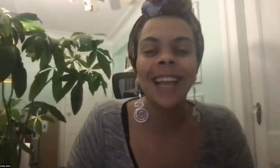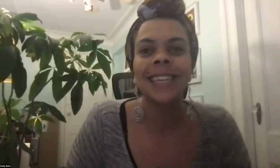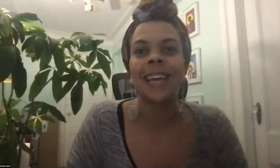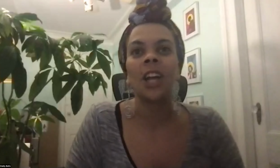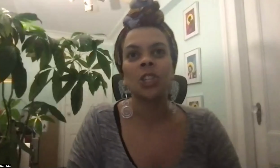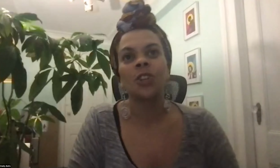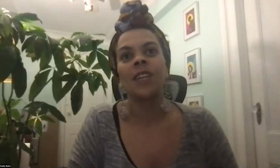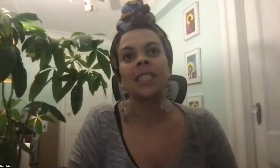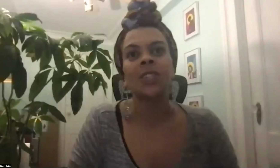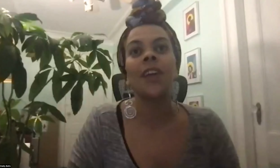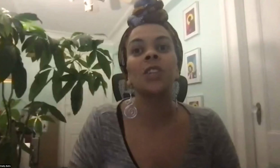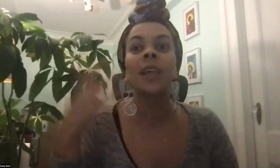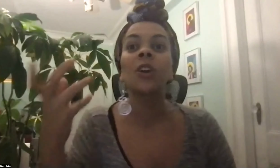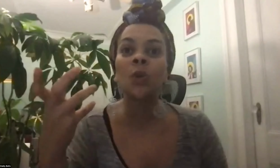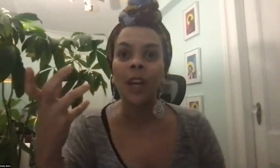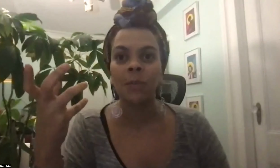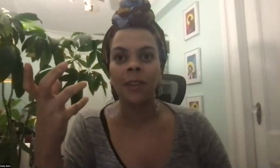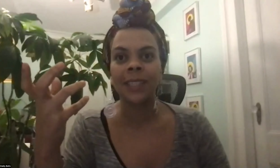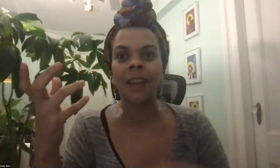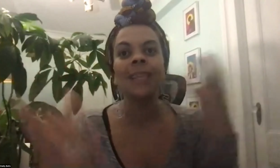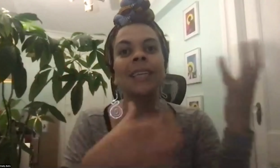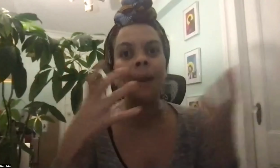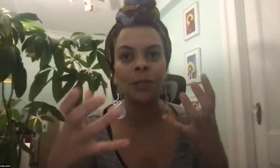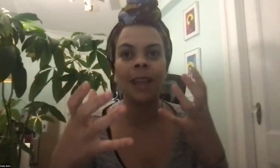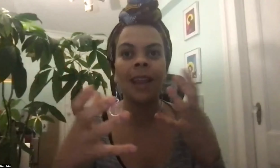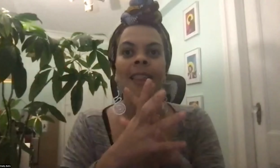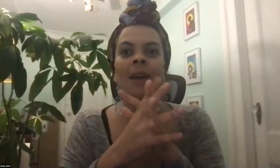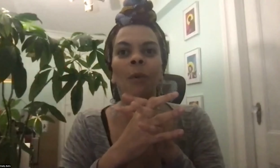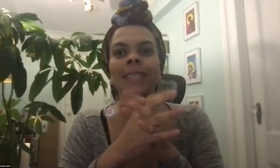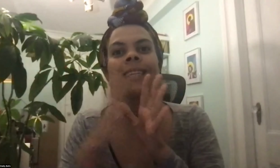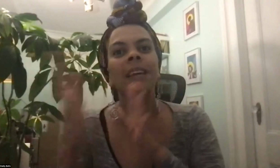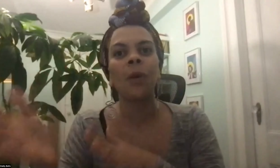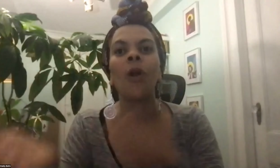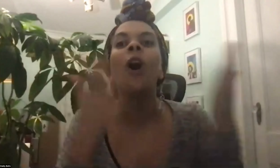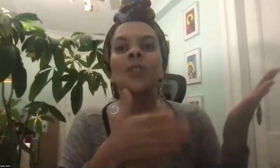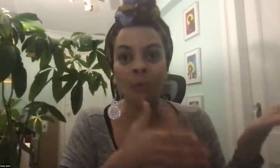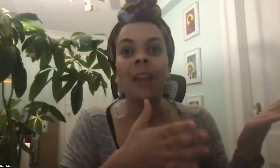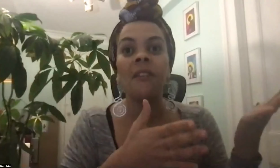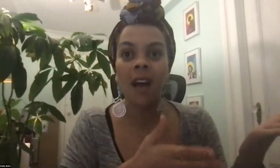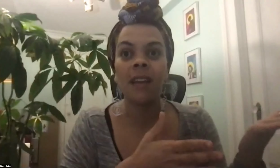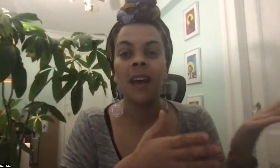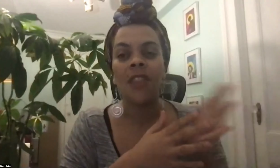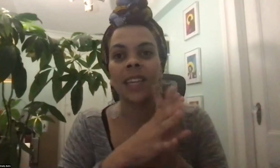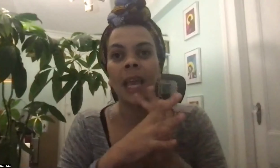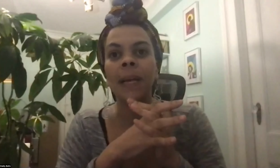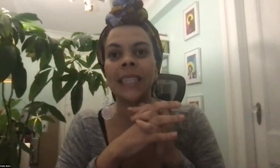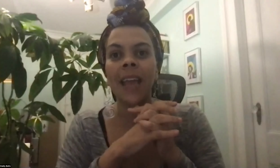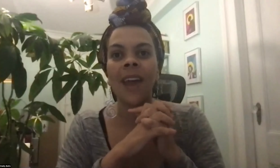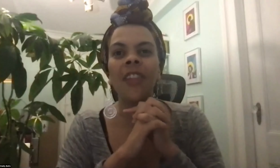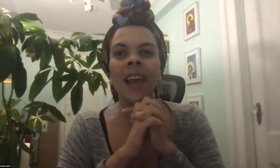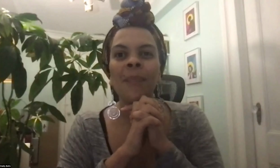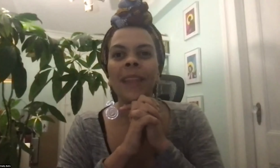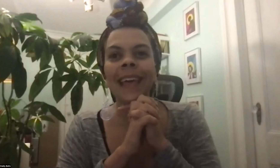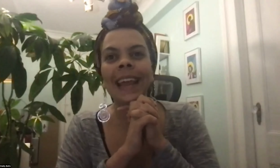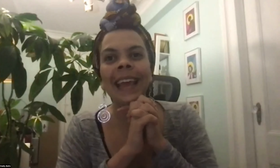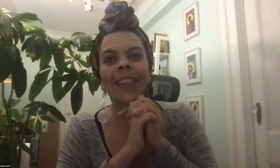care, things like psychological services. And so I think it's a really good question, but there's this kind of misconception that when we say defund, we don't also mean fund things that keep us safe.